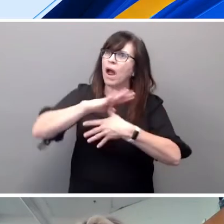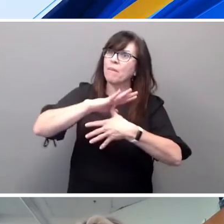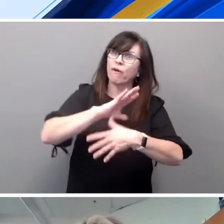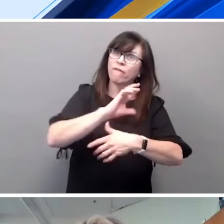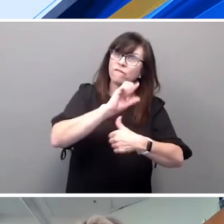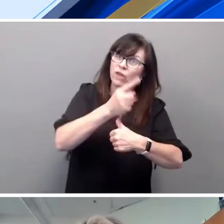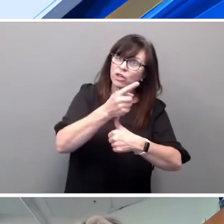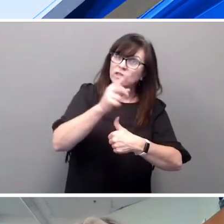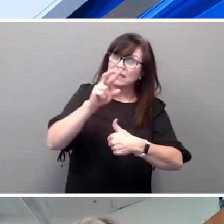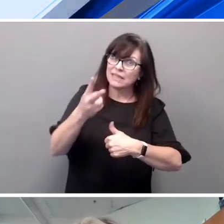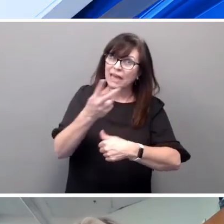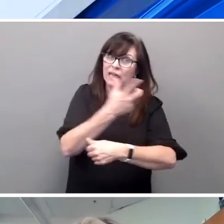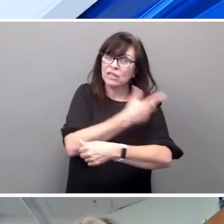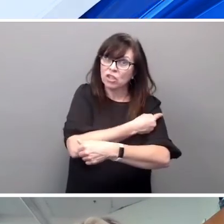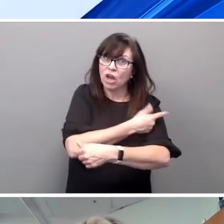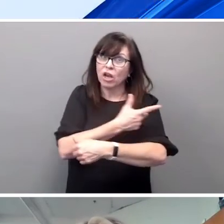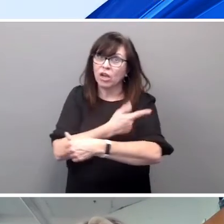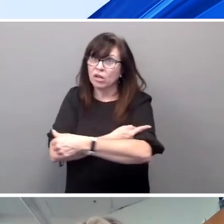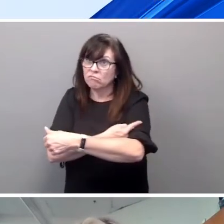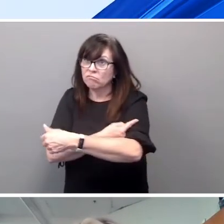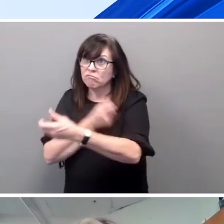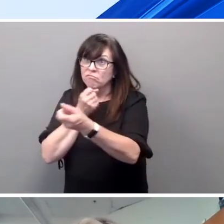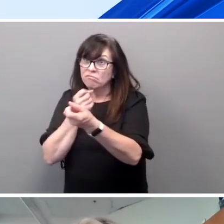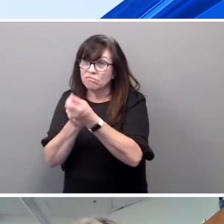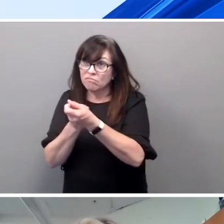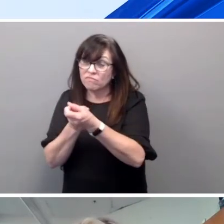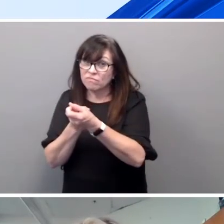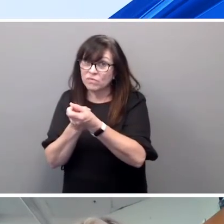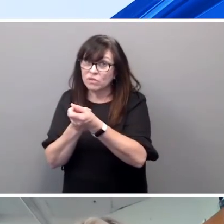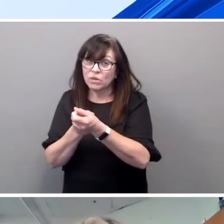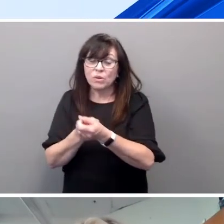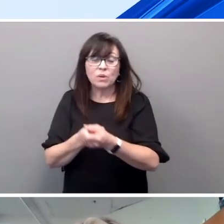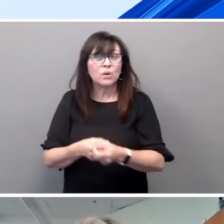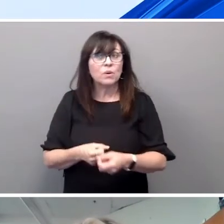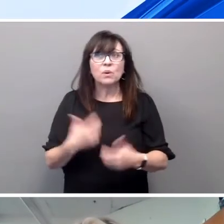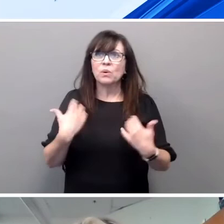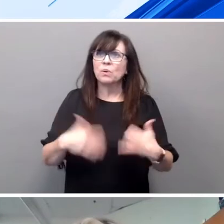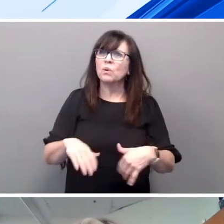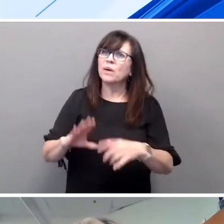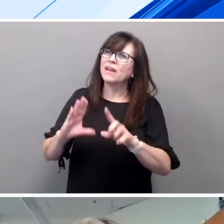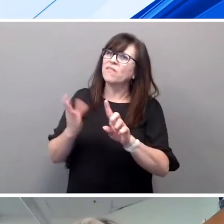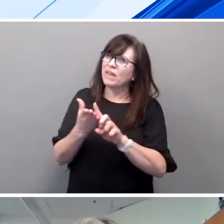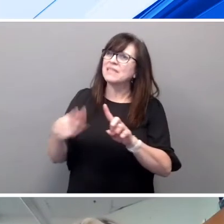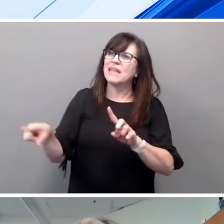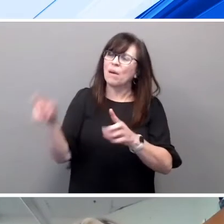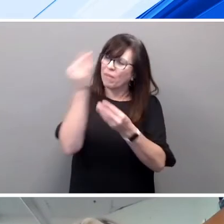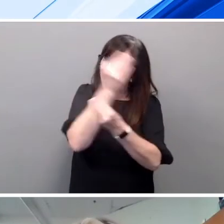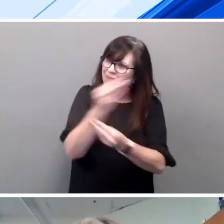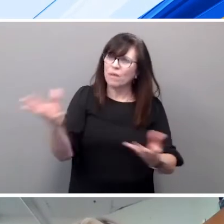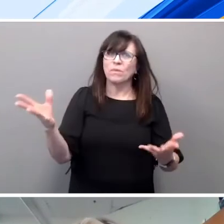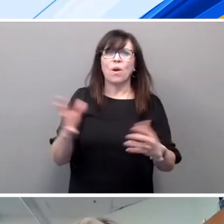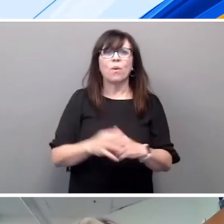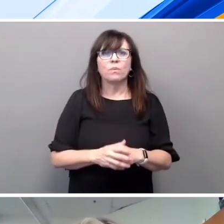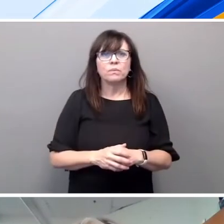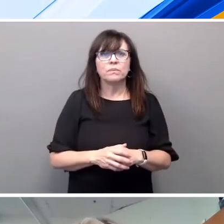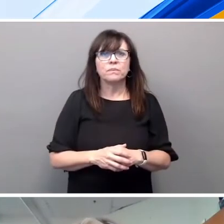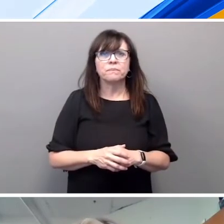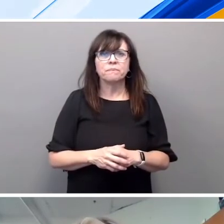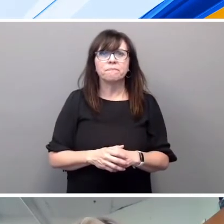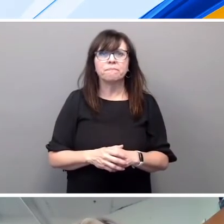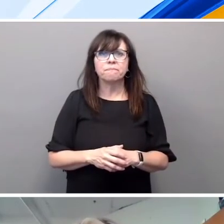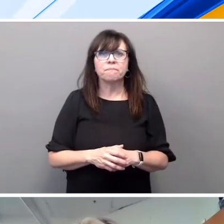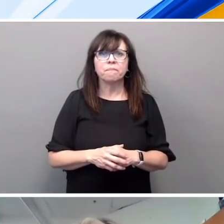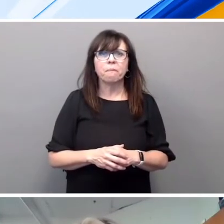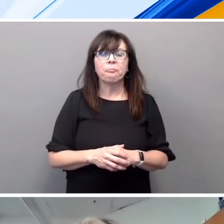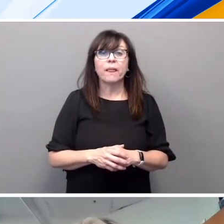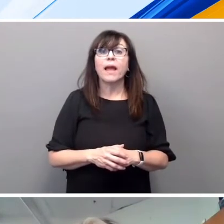of coronavirus vaccines, and then that booster. Let everybody in your family know about that as well. And